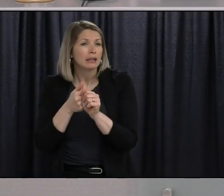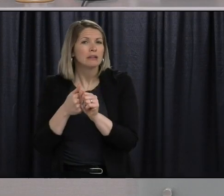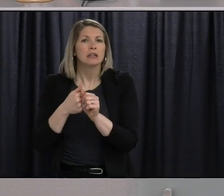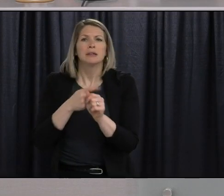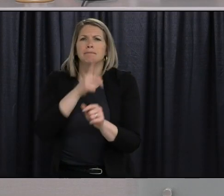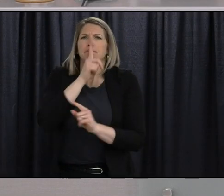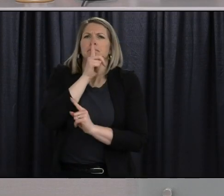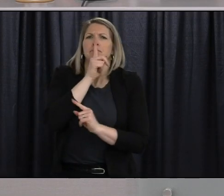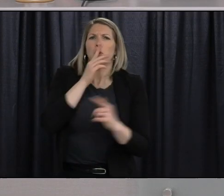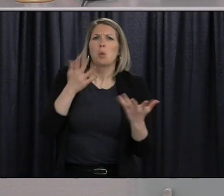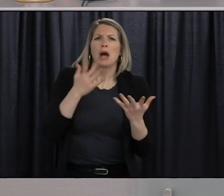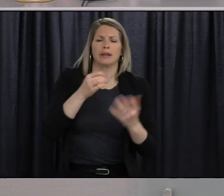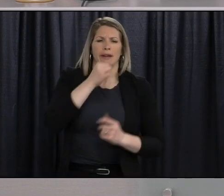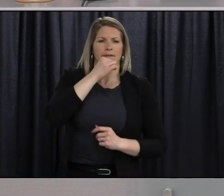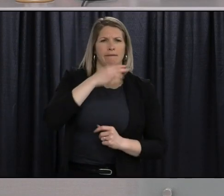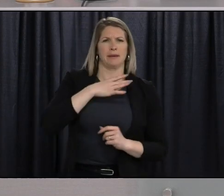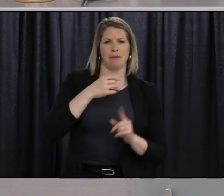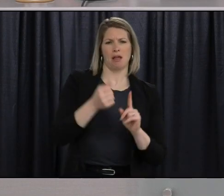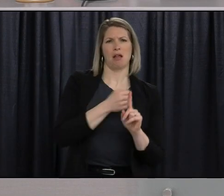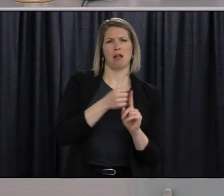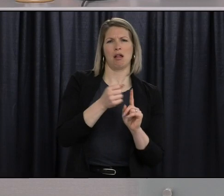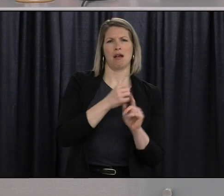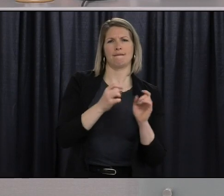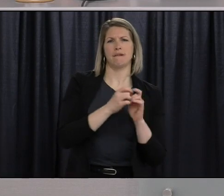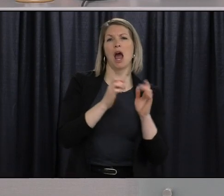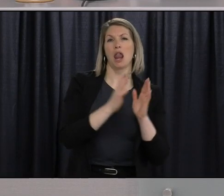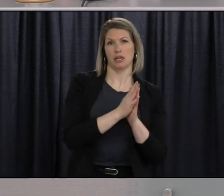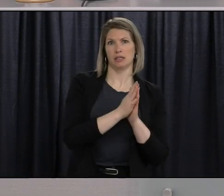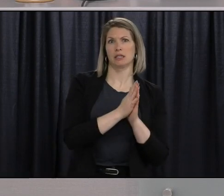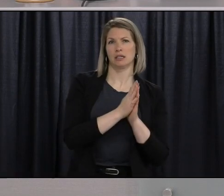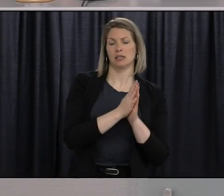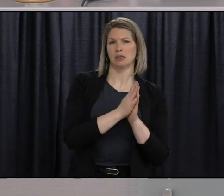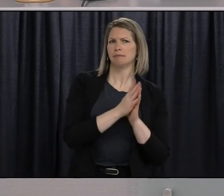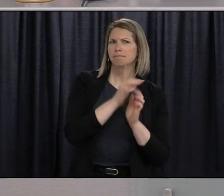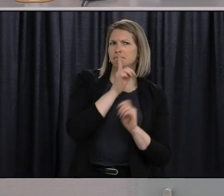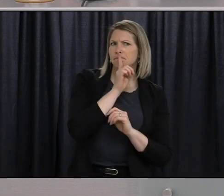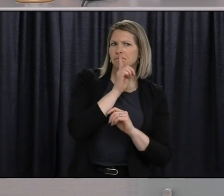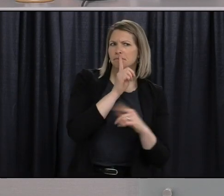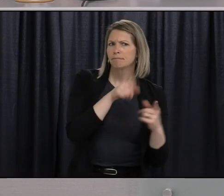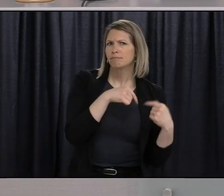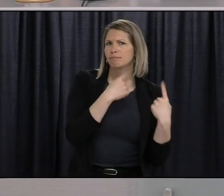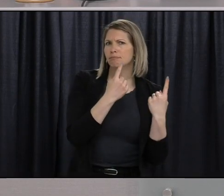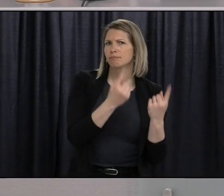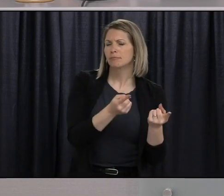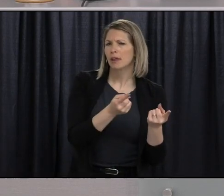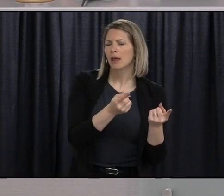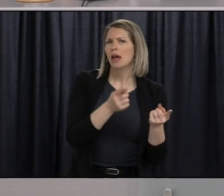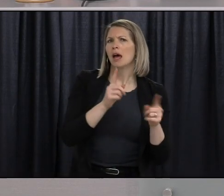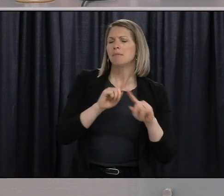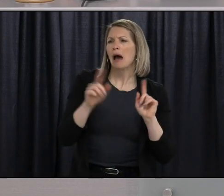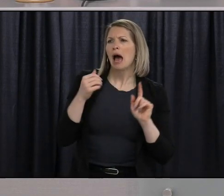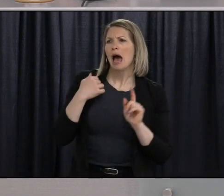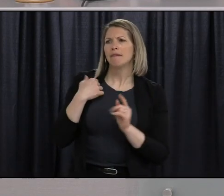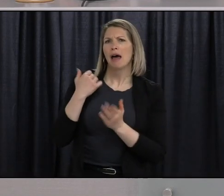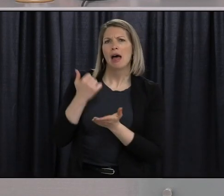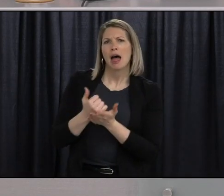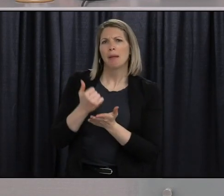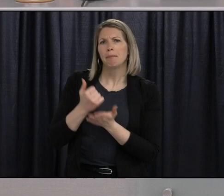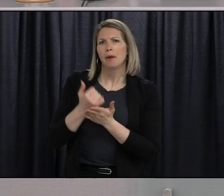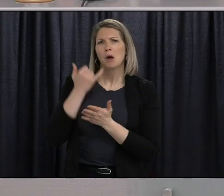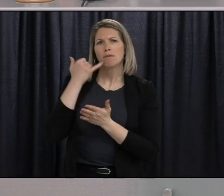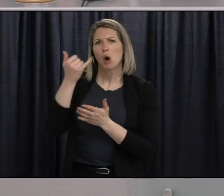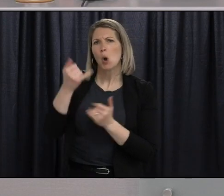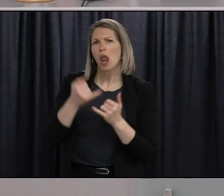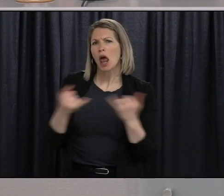an increase in violence against women during a pandemic, on top of what they're asking for is a central help phone line, what is your response to